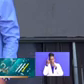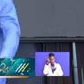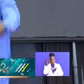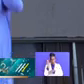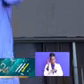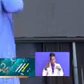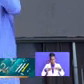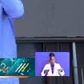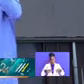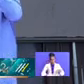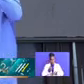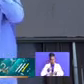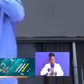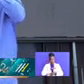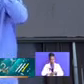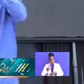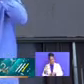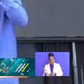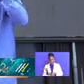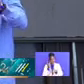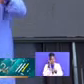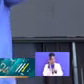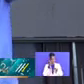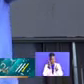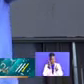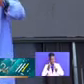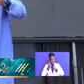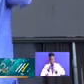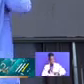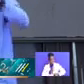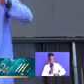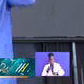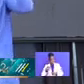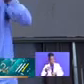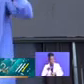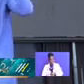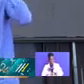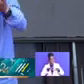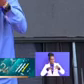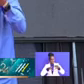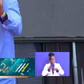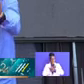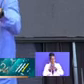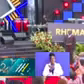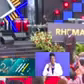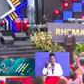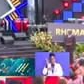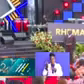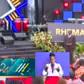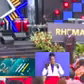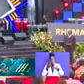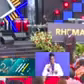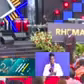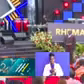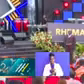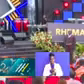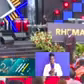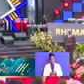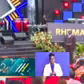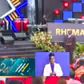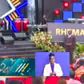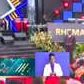for God people so we are rising as an army and we are getting back everything God has given to